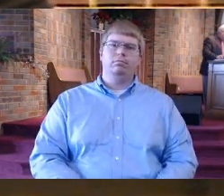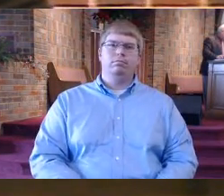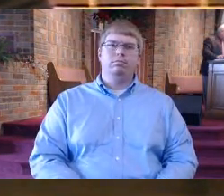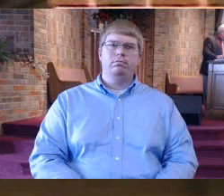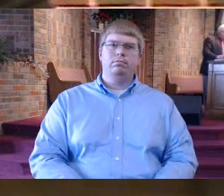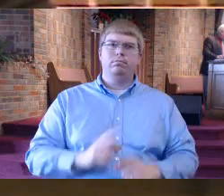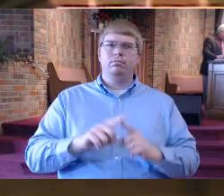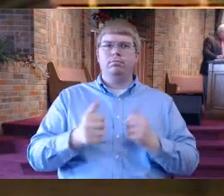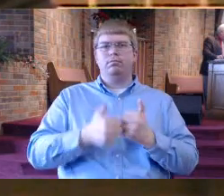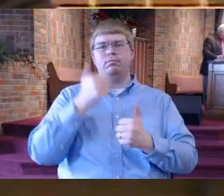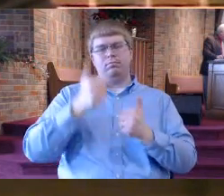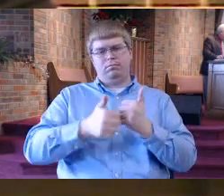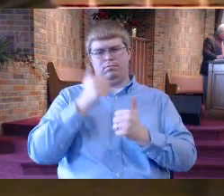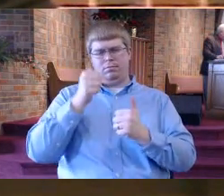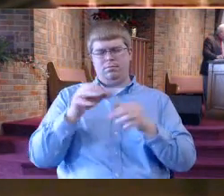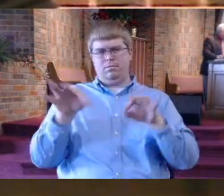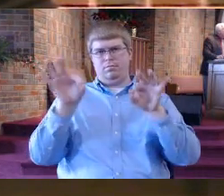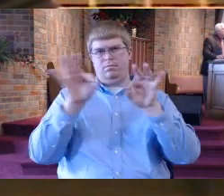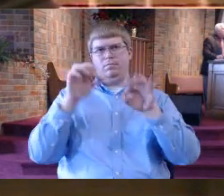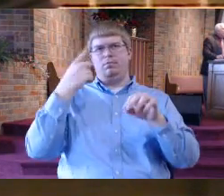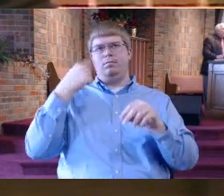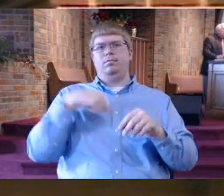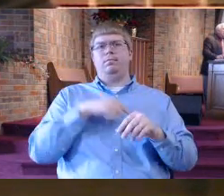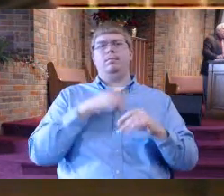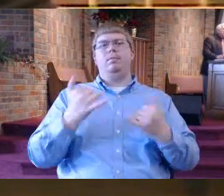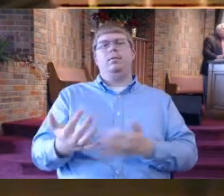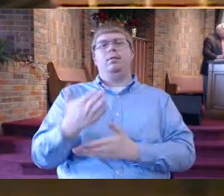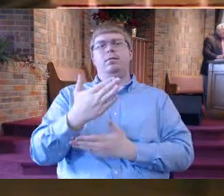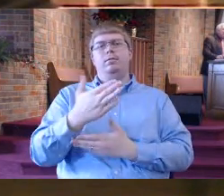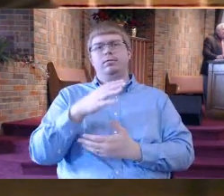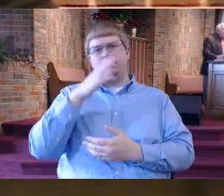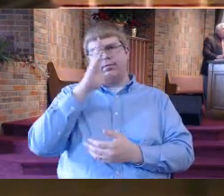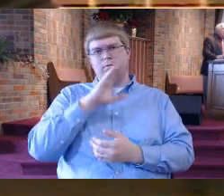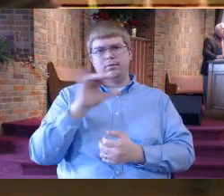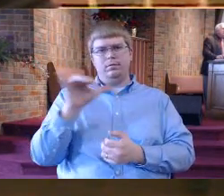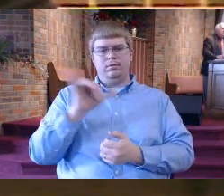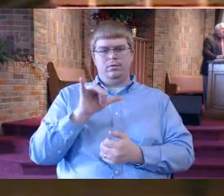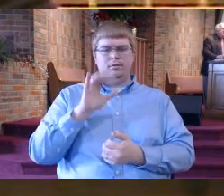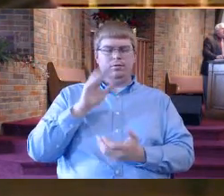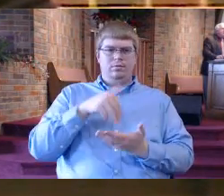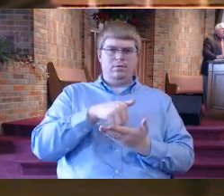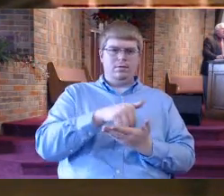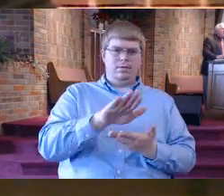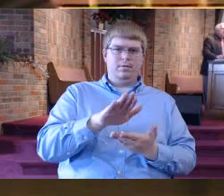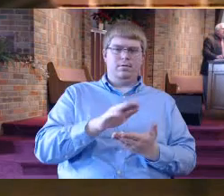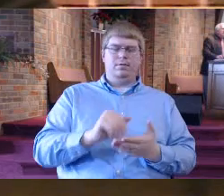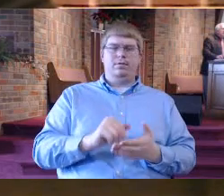But most importantly for our time this morning, God is also the sending God